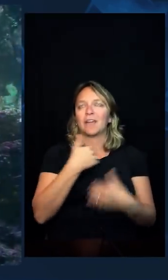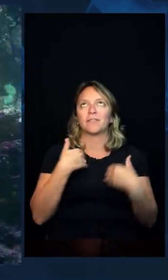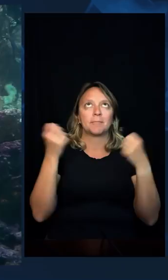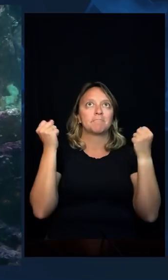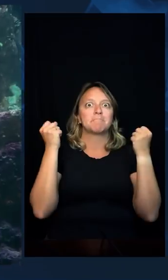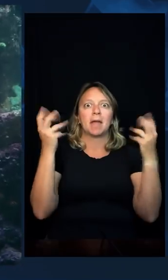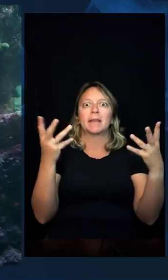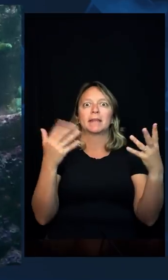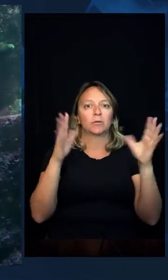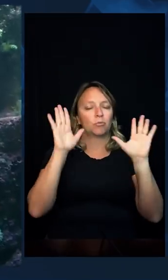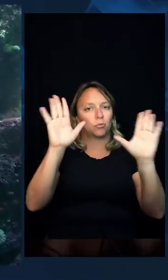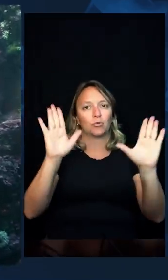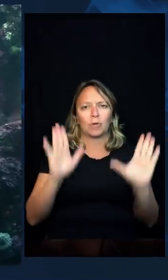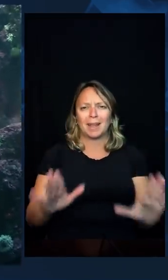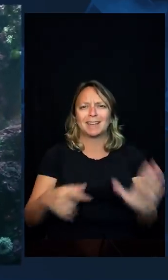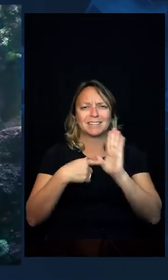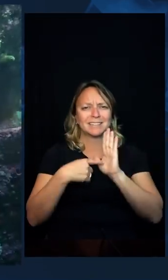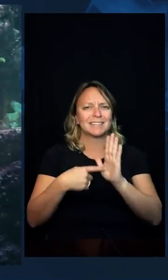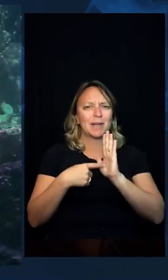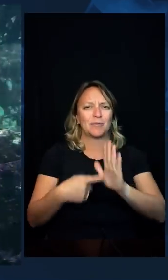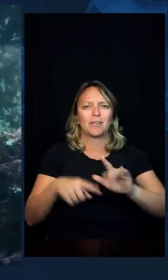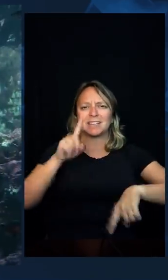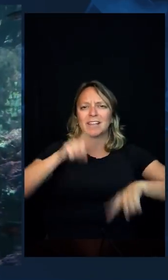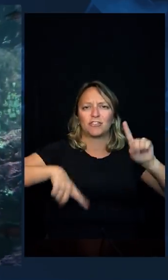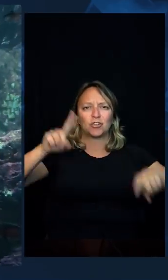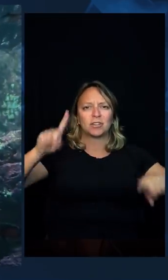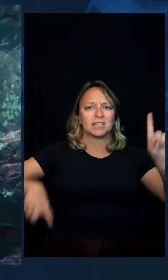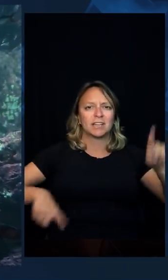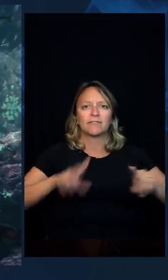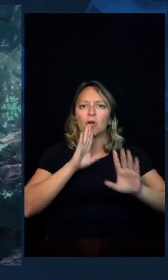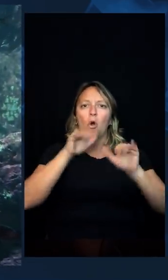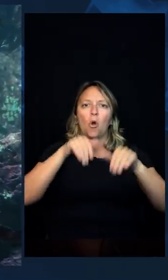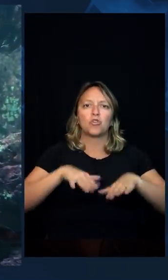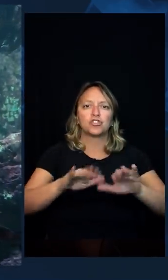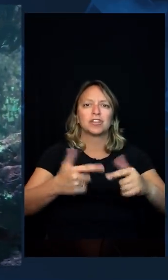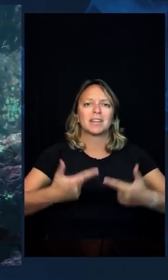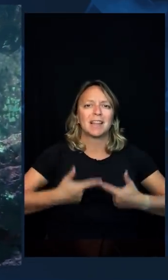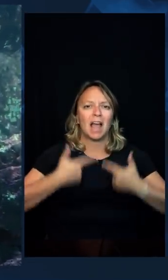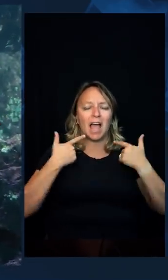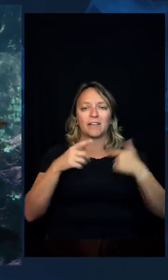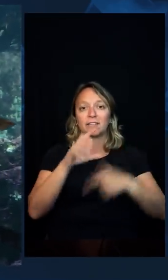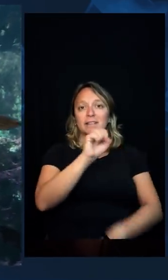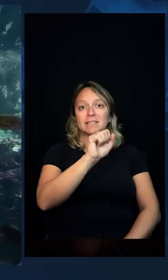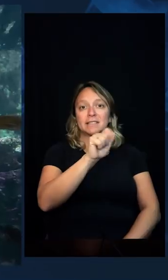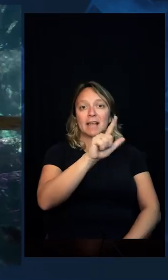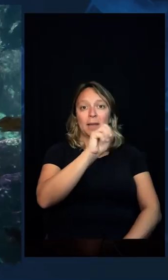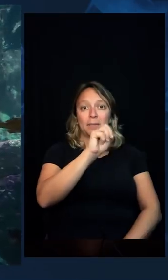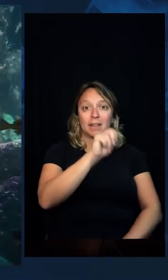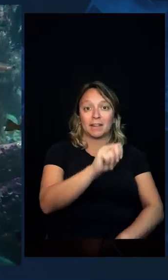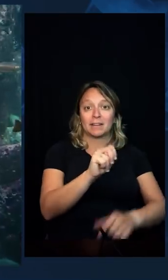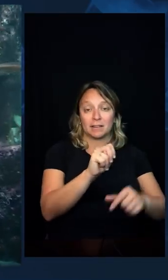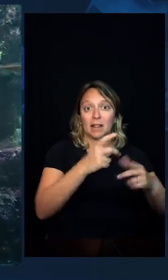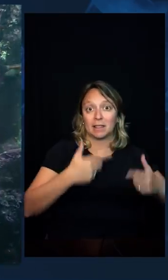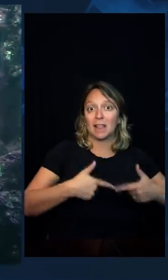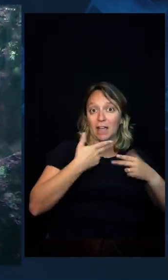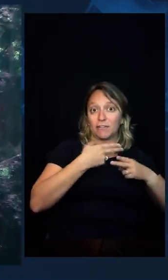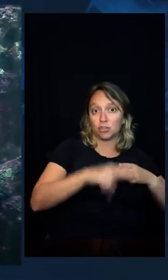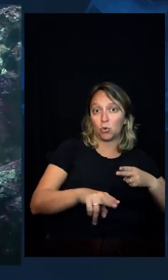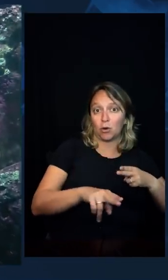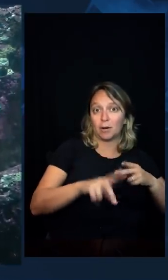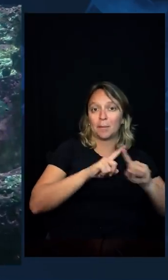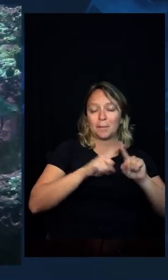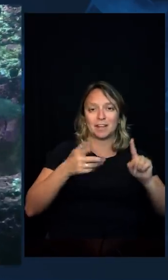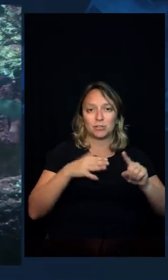great example of the diversity of ocean life. Salmon, short-lived, fast swimmers.